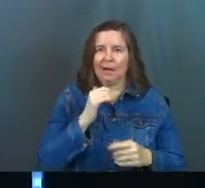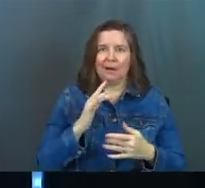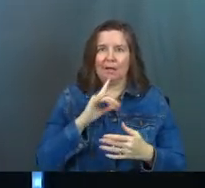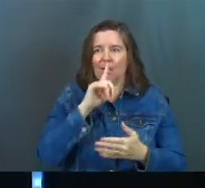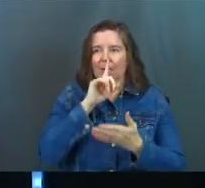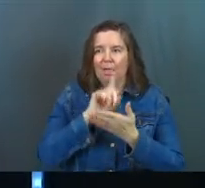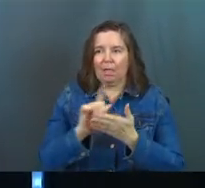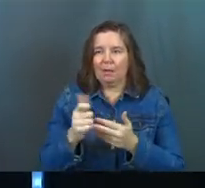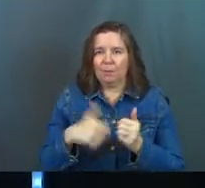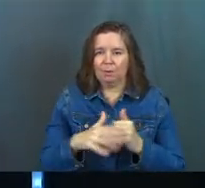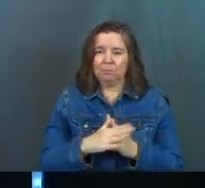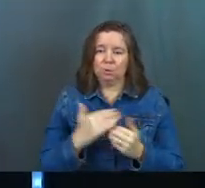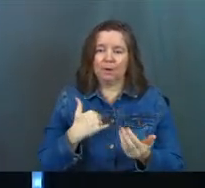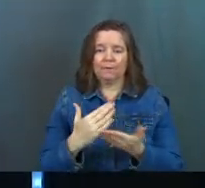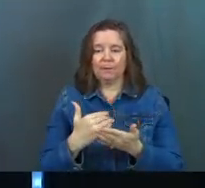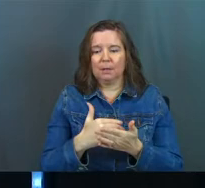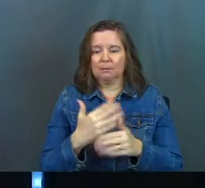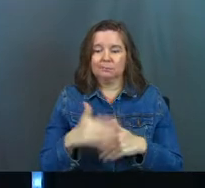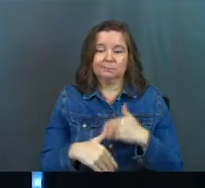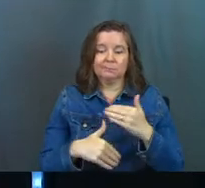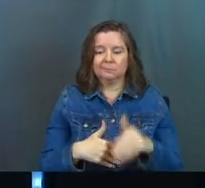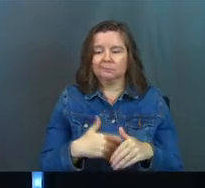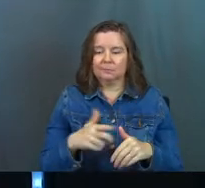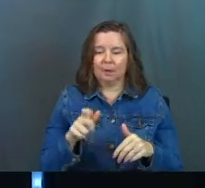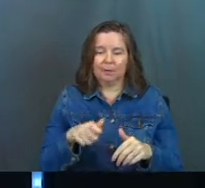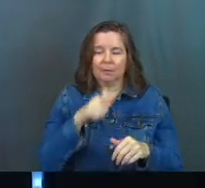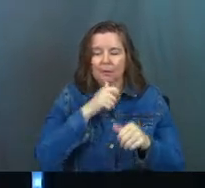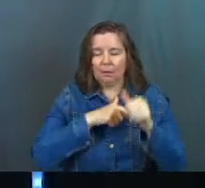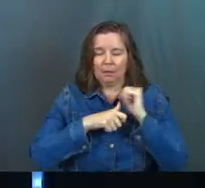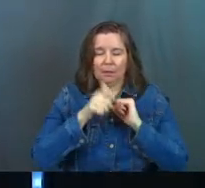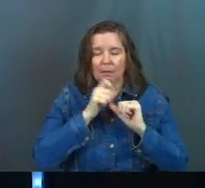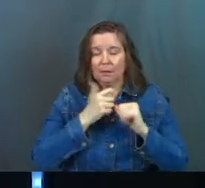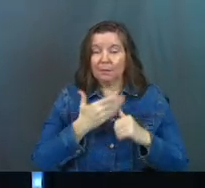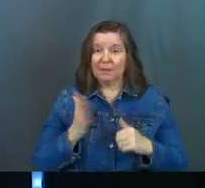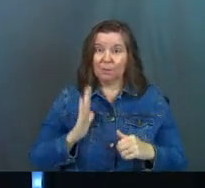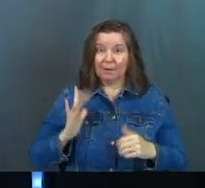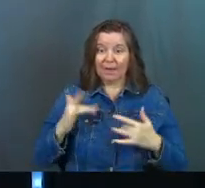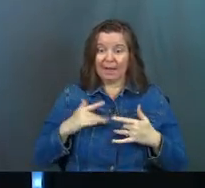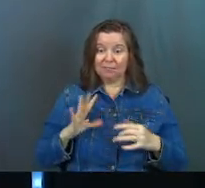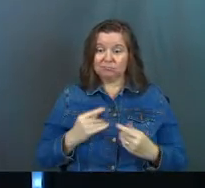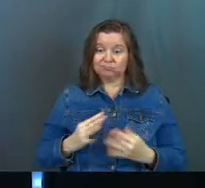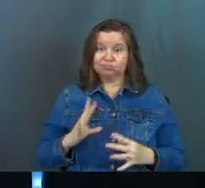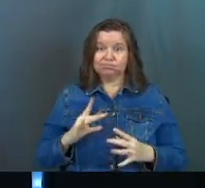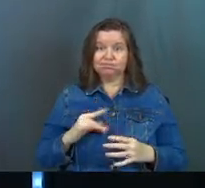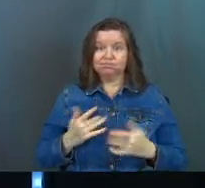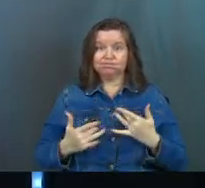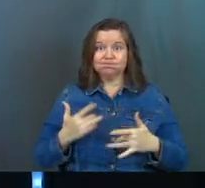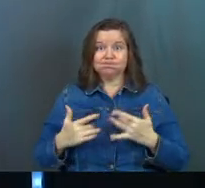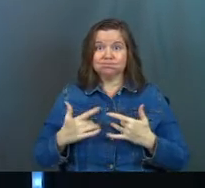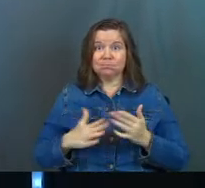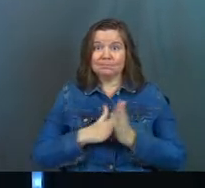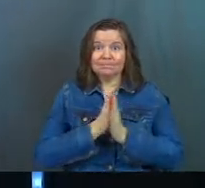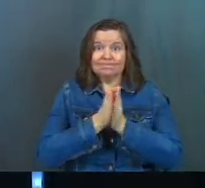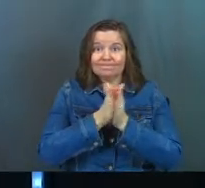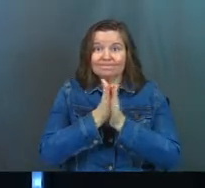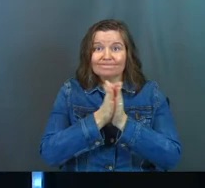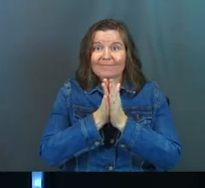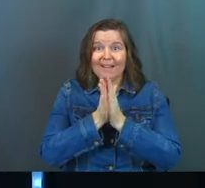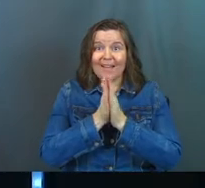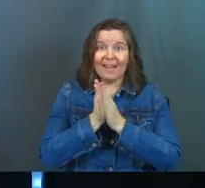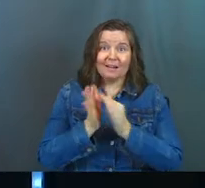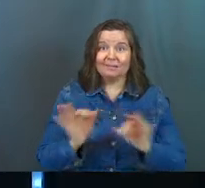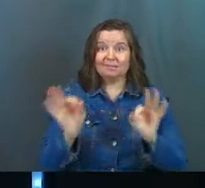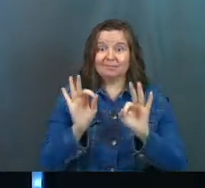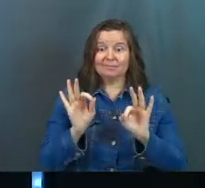to do, and we've just got to kind of get through it. But this thing that we used to have, this fire that we used to have that made all of this worth